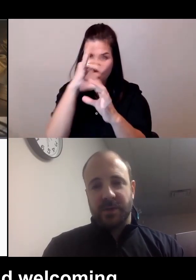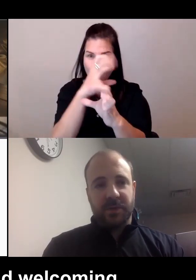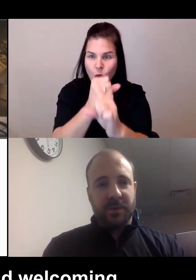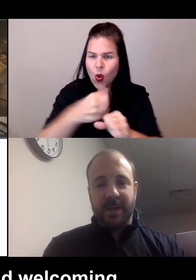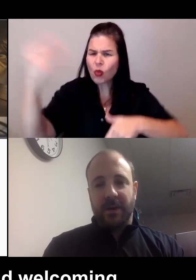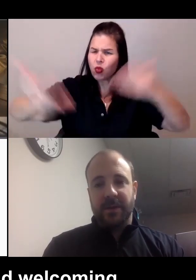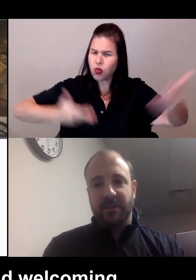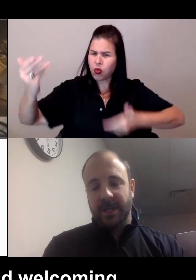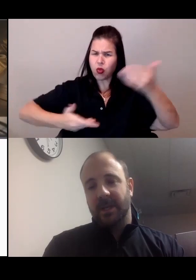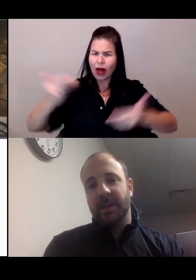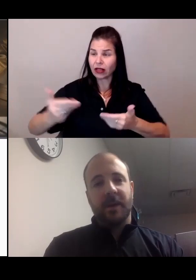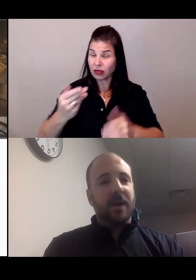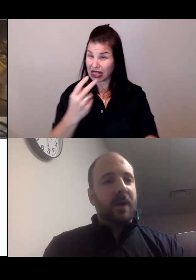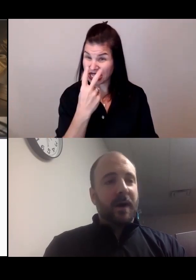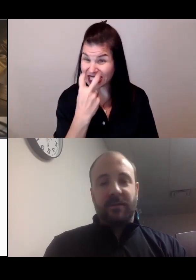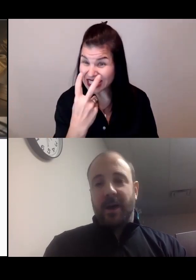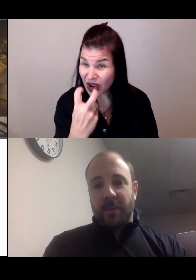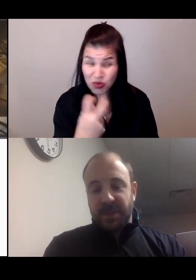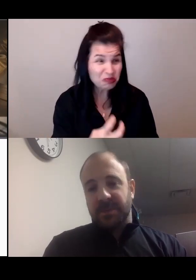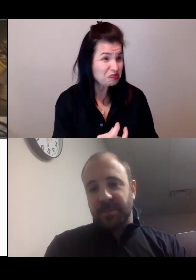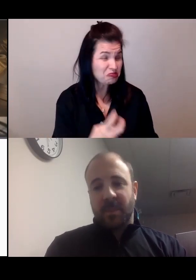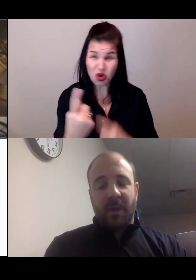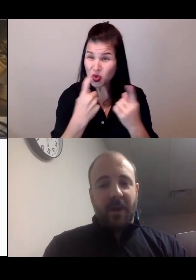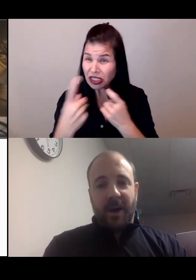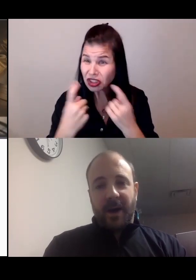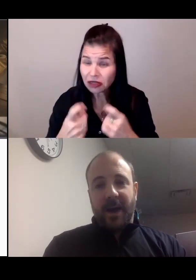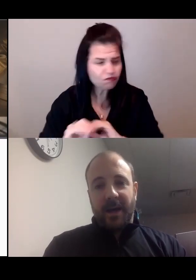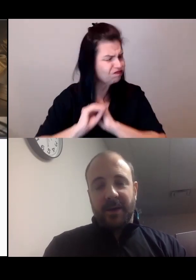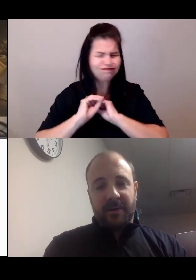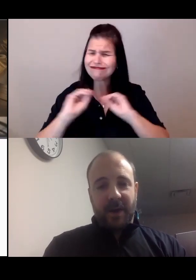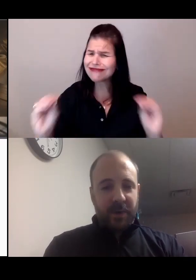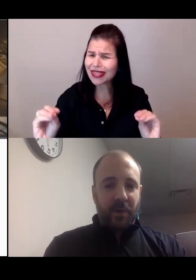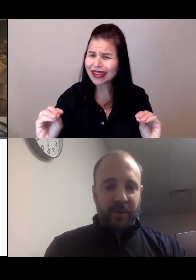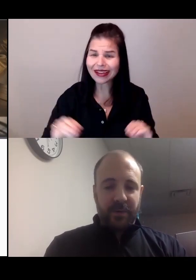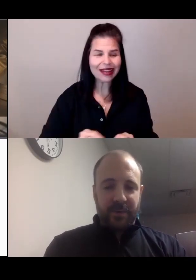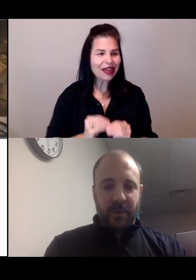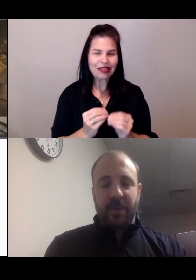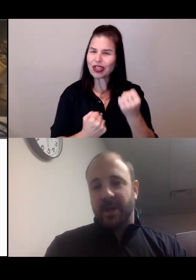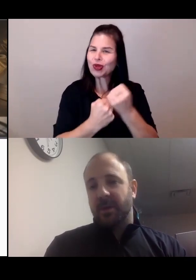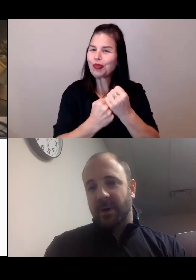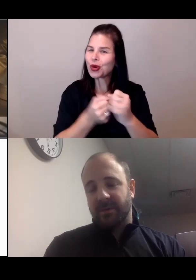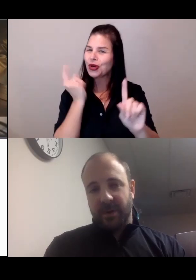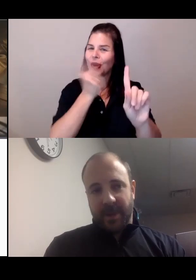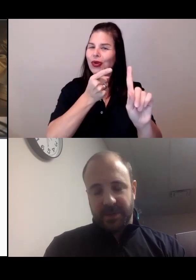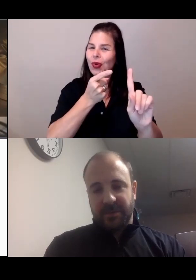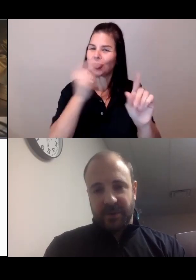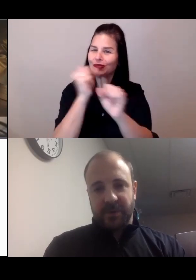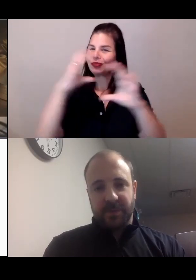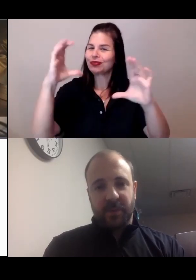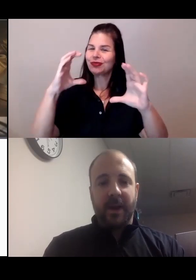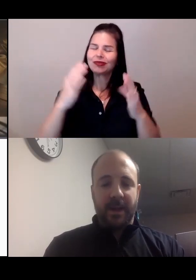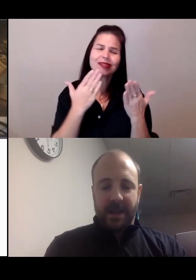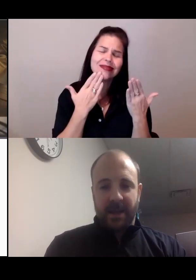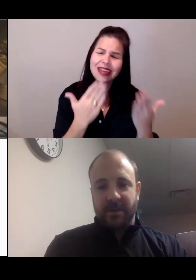once questioned or doubted the validity of our mission and of our goals. So thank you all very much for